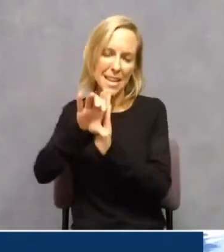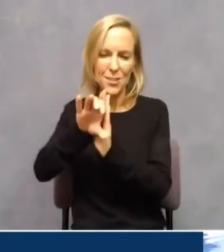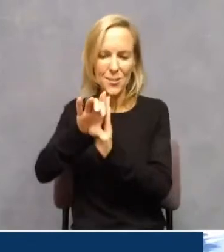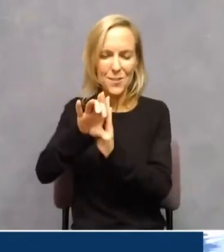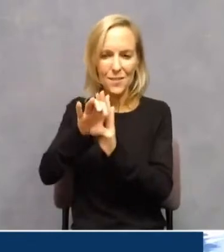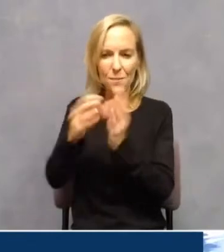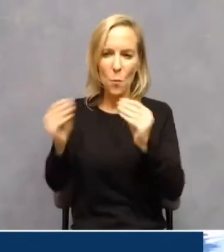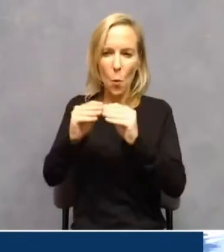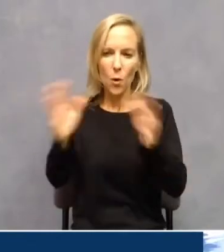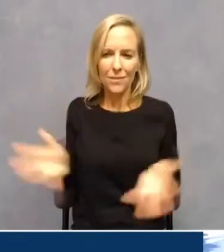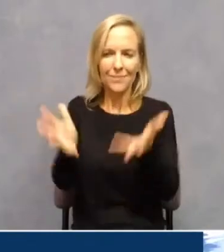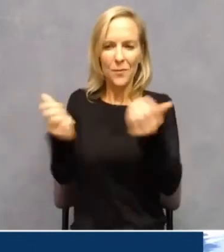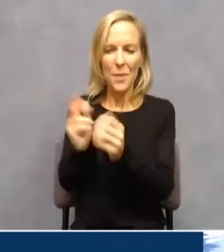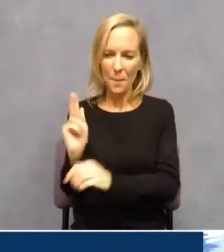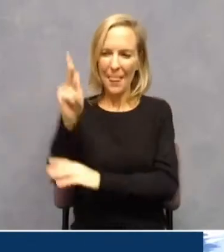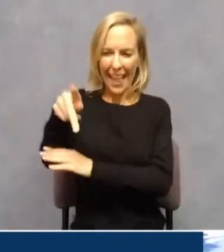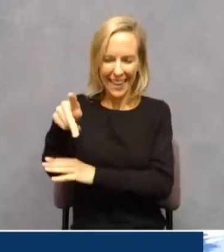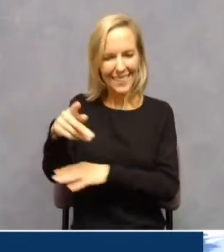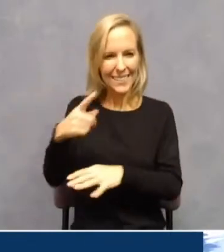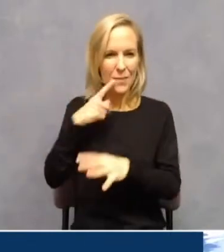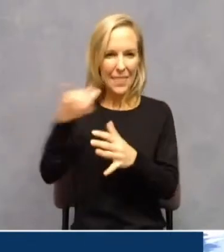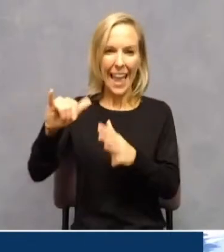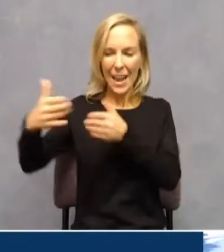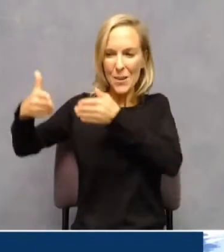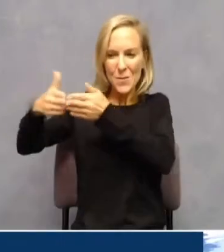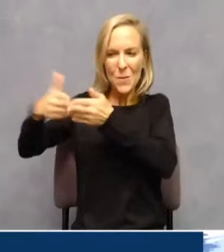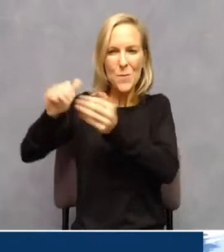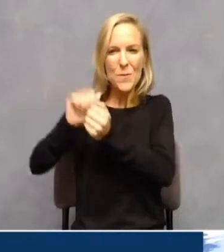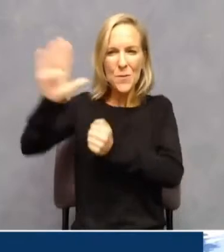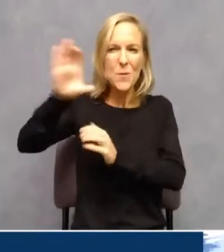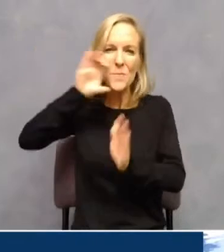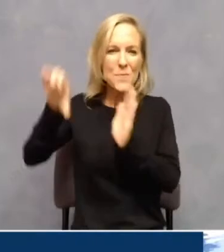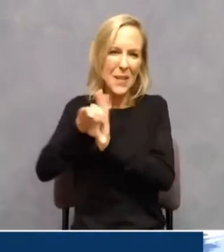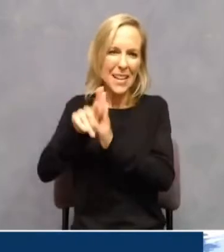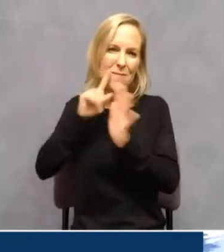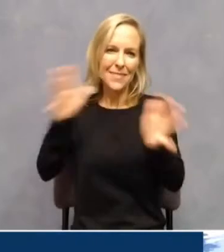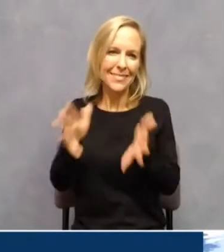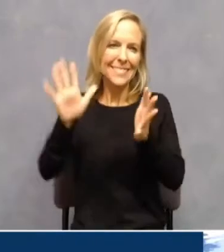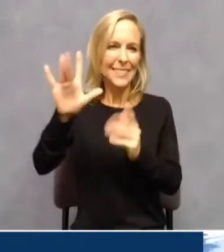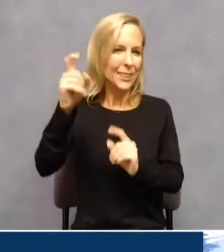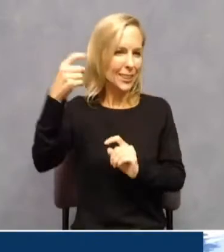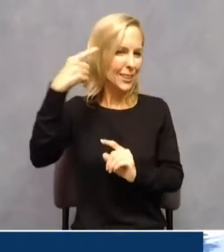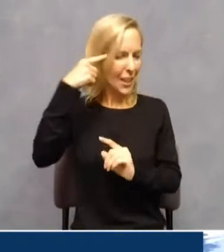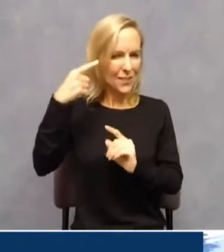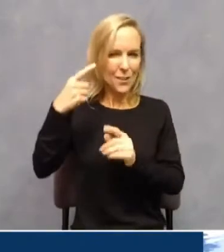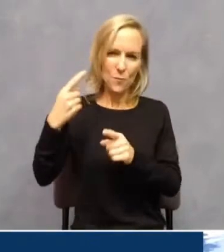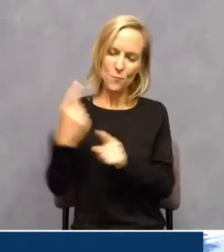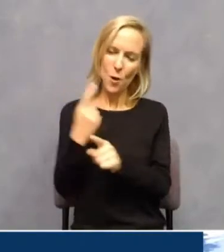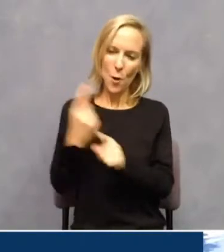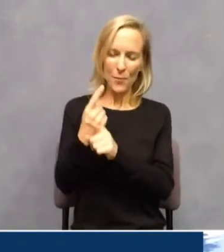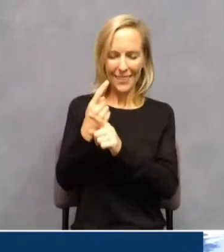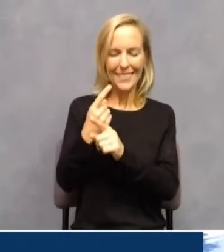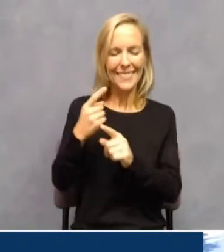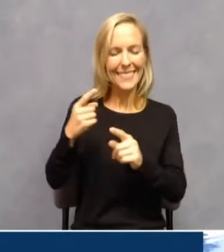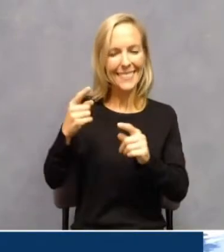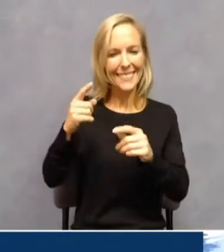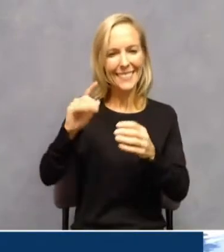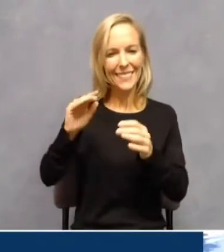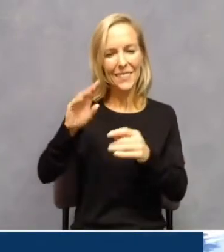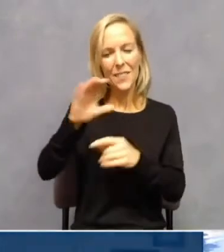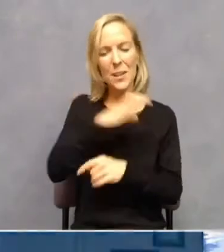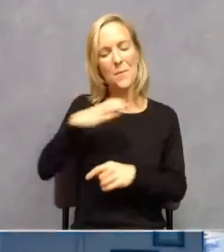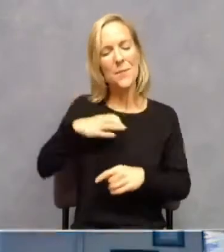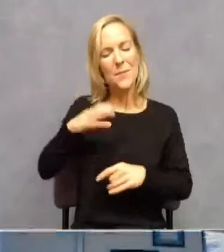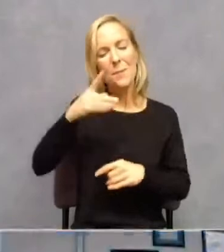we'll continue sprucing up that corner so that Governor Beshear has a proper presence here in the Commissioner for Public Health's office. So back